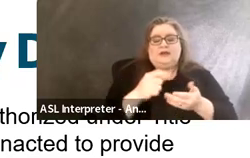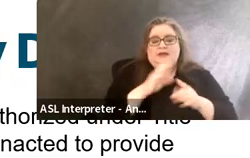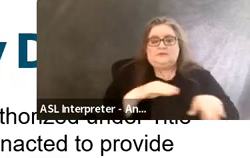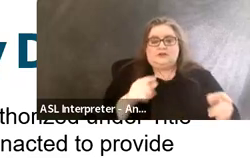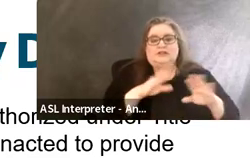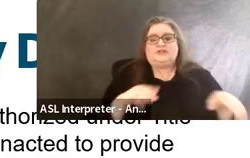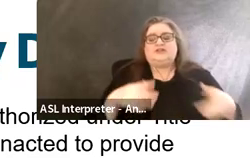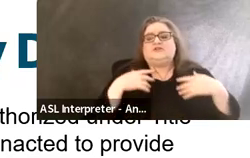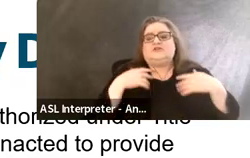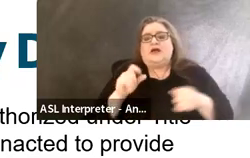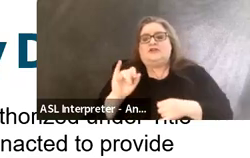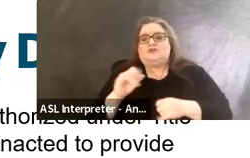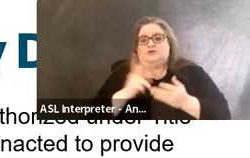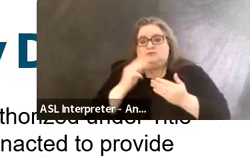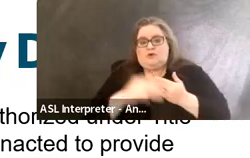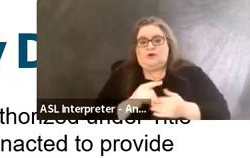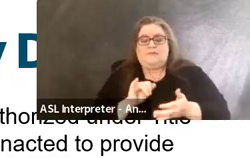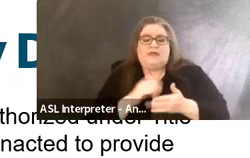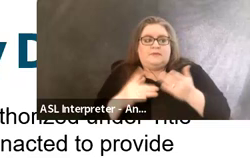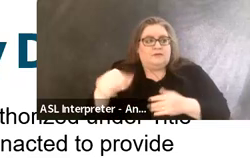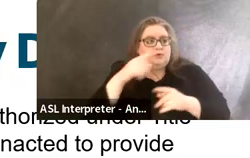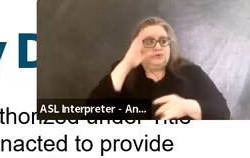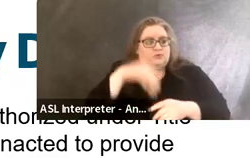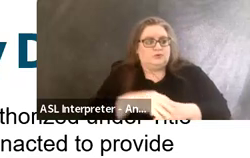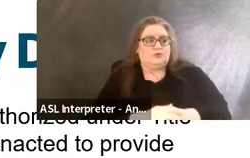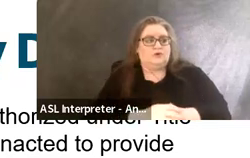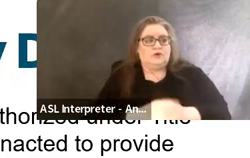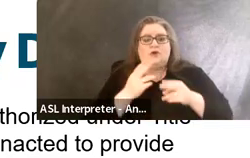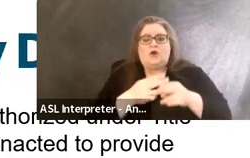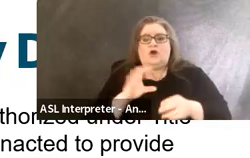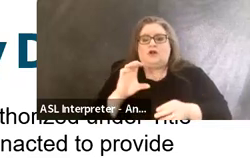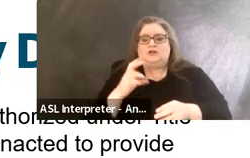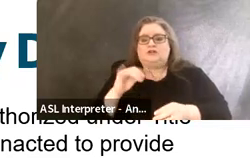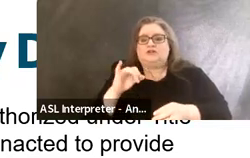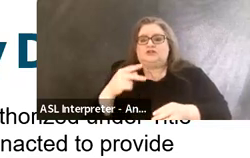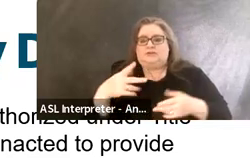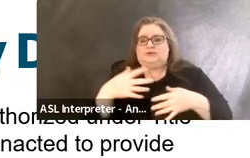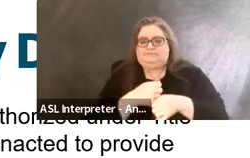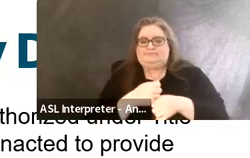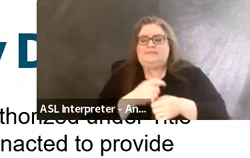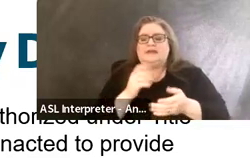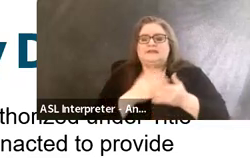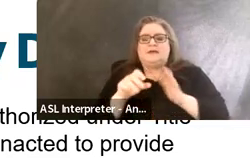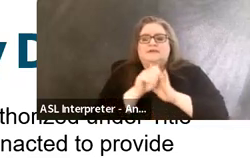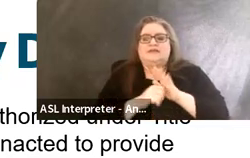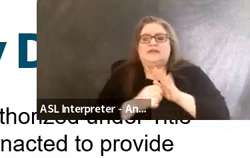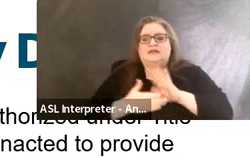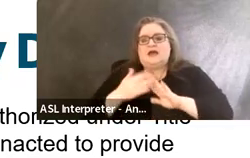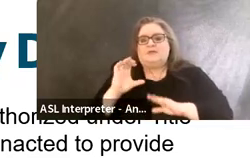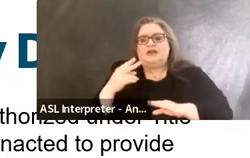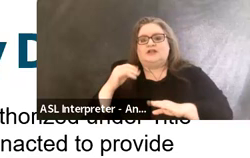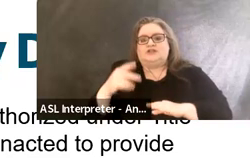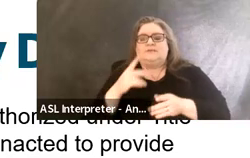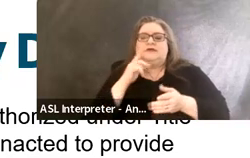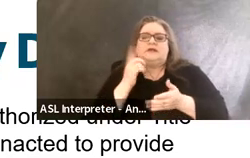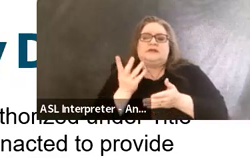Health Insurance Program, which you may have heard called CHIP. Some of your states operate CHIP as a part